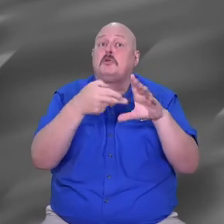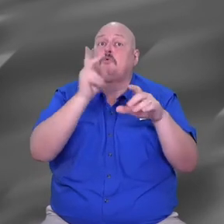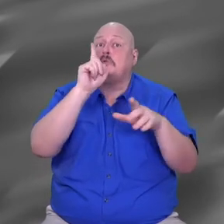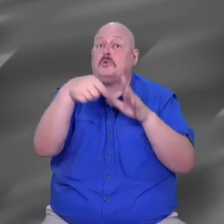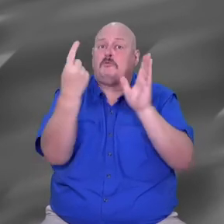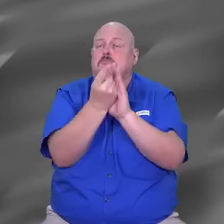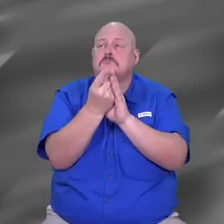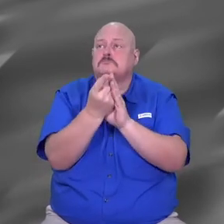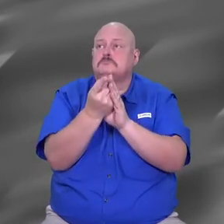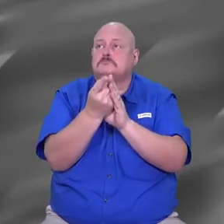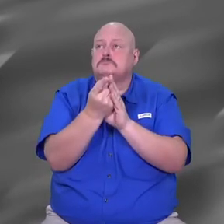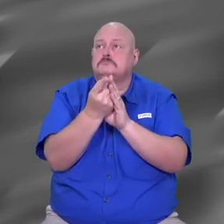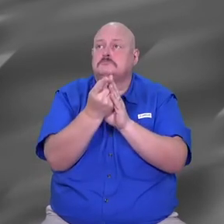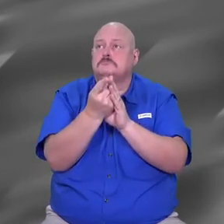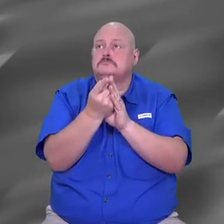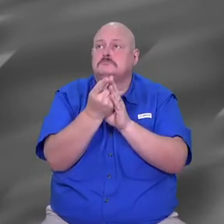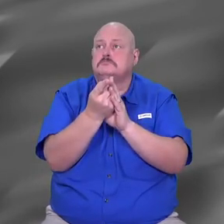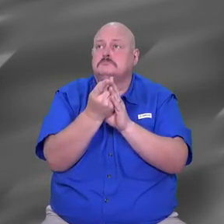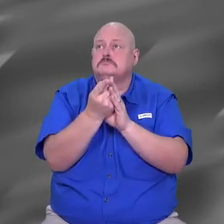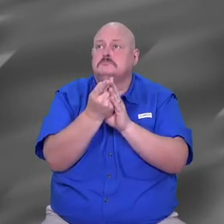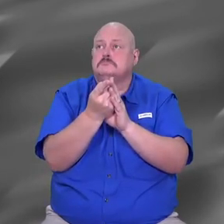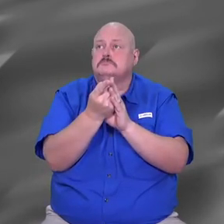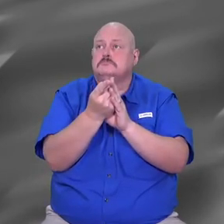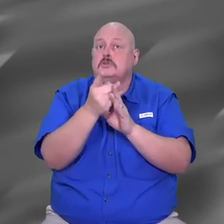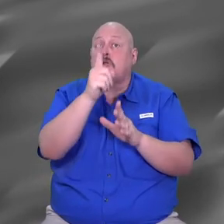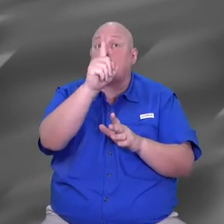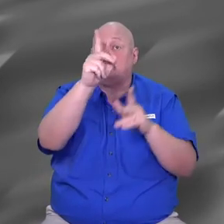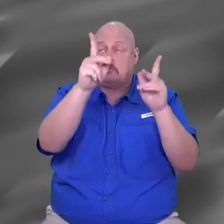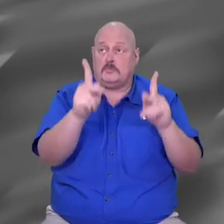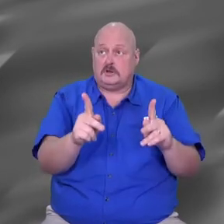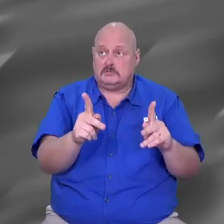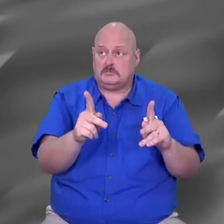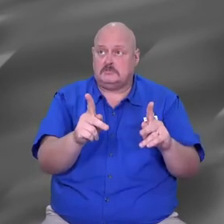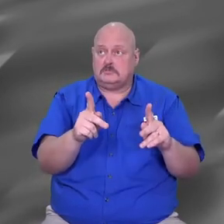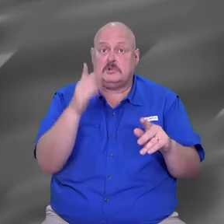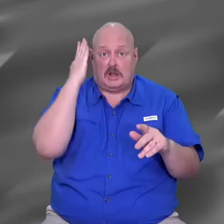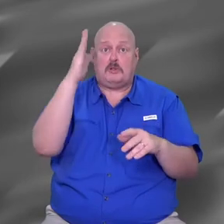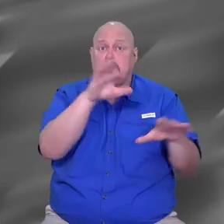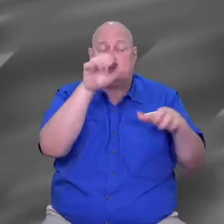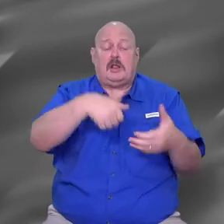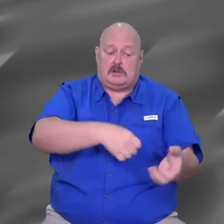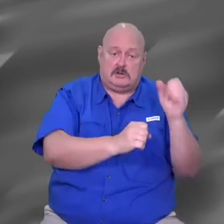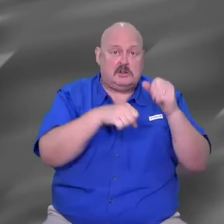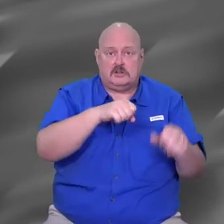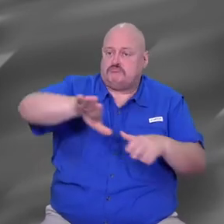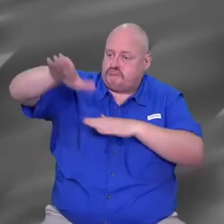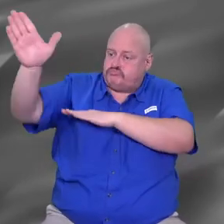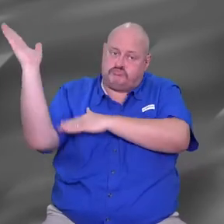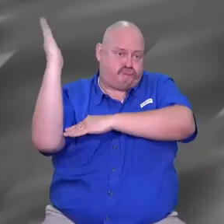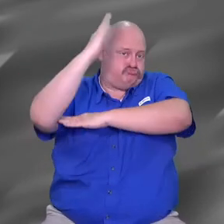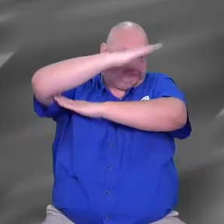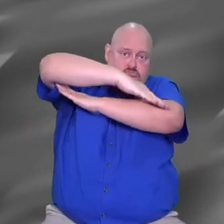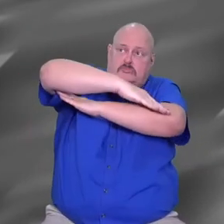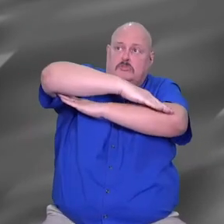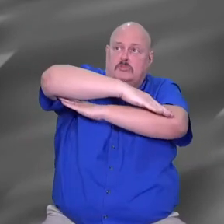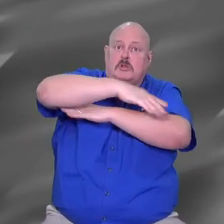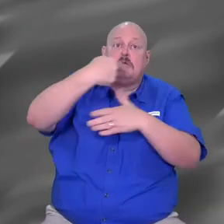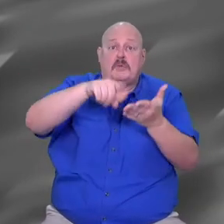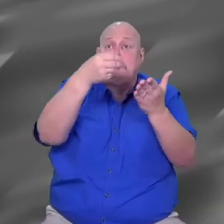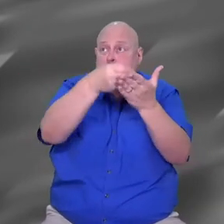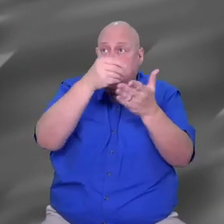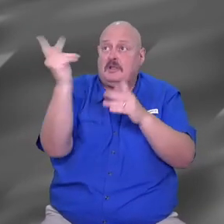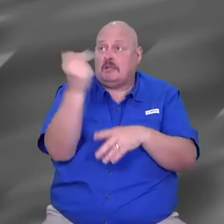hour? Just rolled. There was one guy, though, who said, I'll dig. He dug all day, paid him his money,